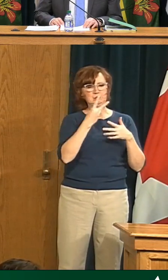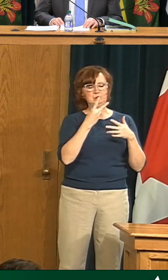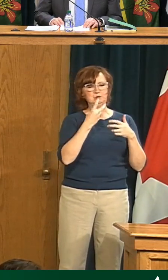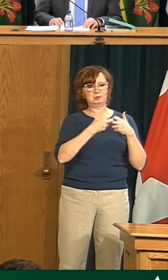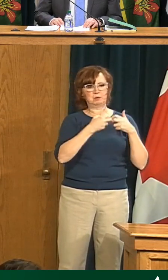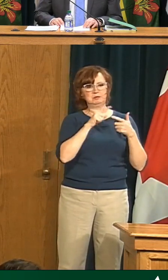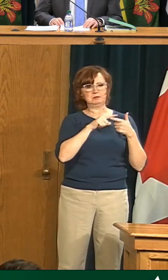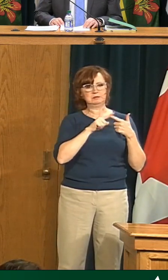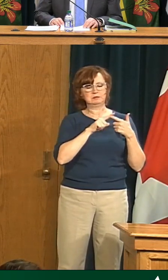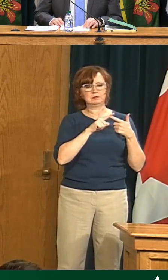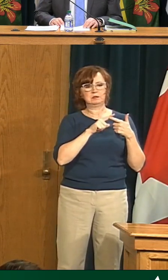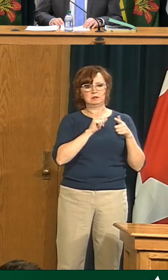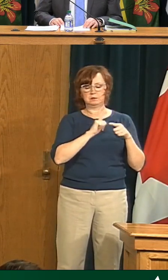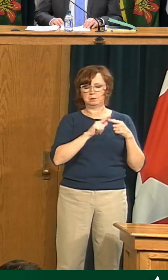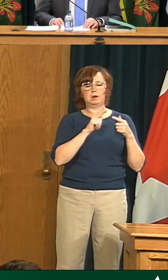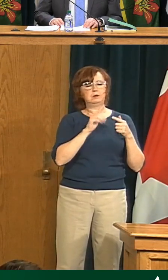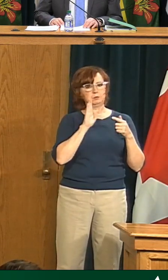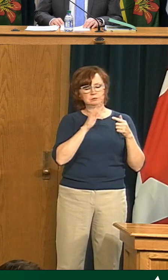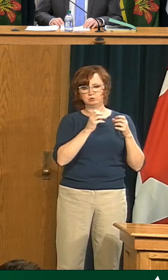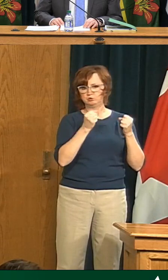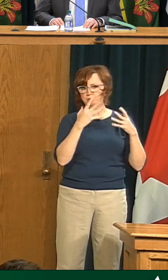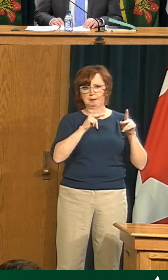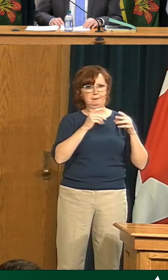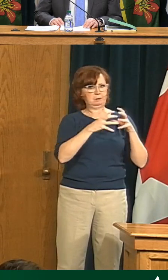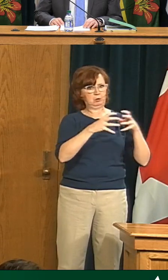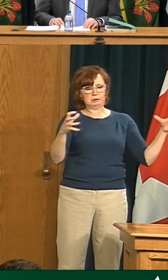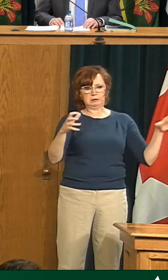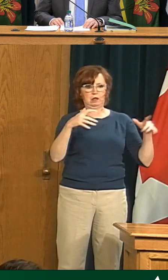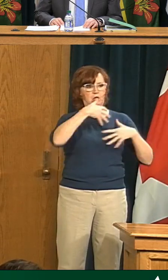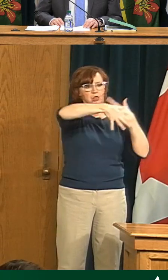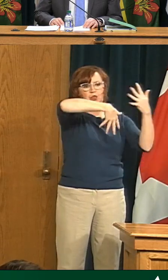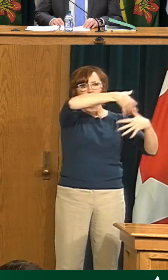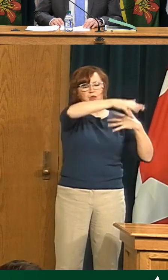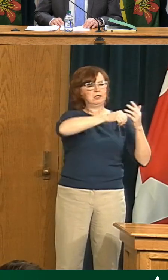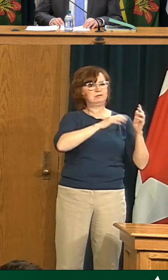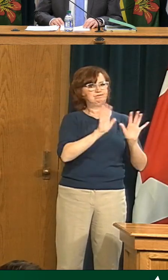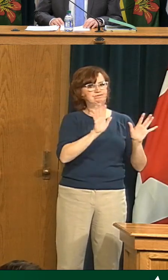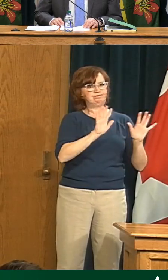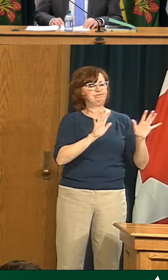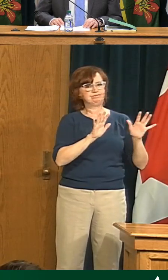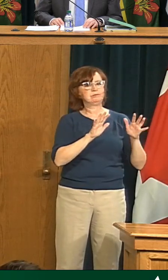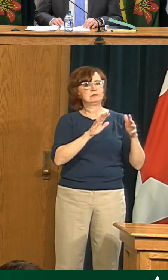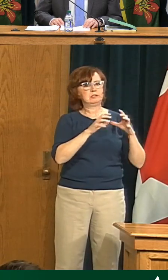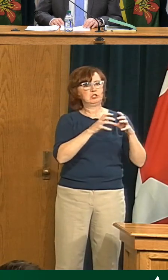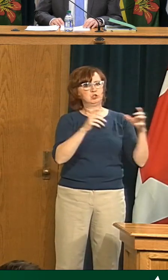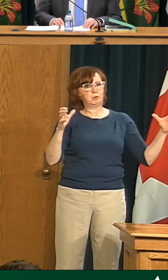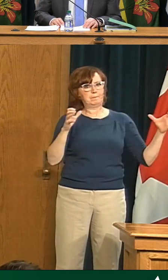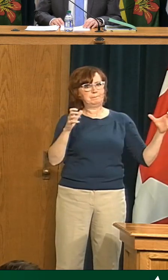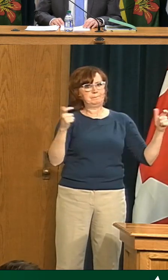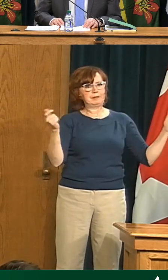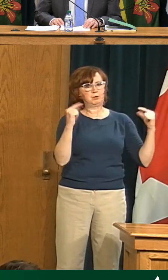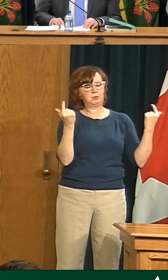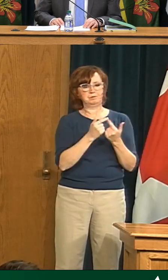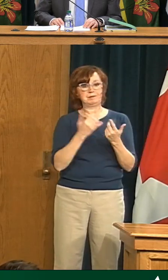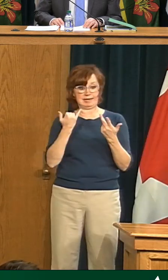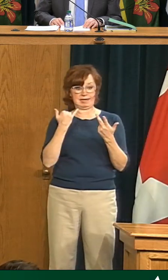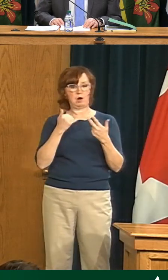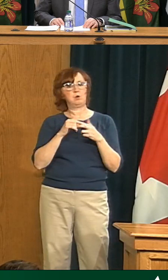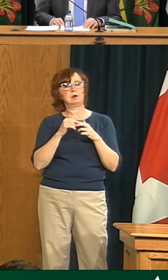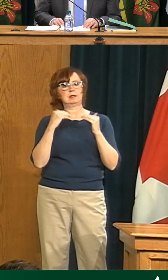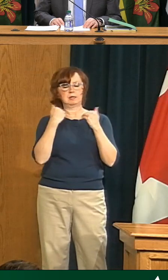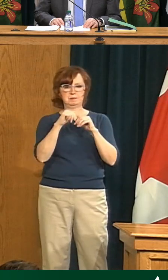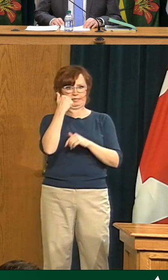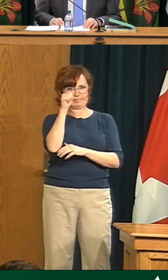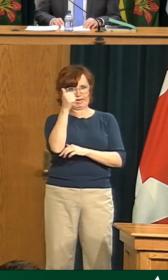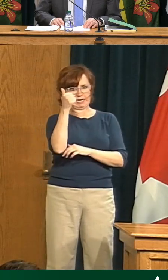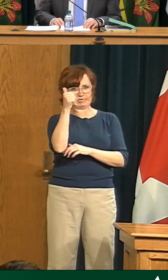gatherings remain limited to no more than 10 people. And we know that the largest risk and the deadliest outbreaks in our